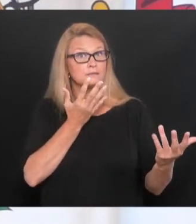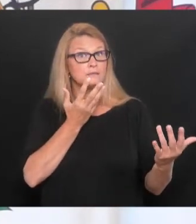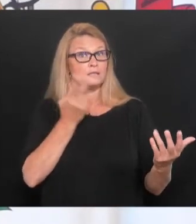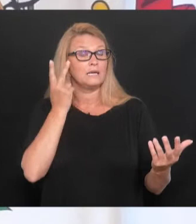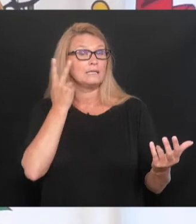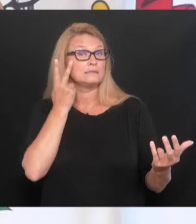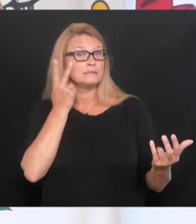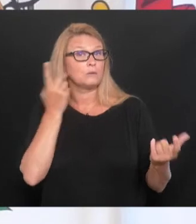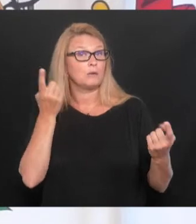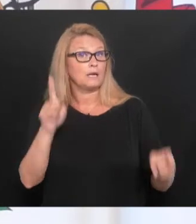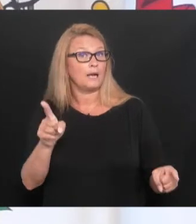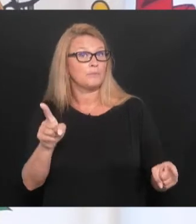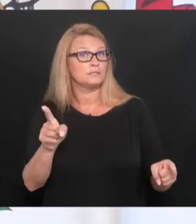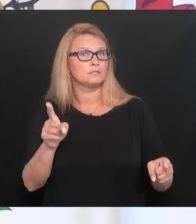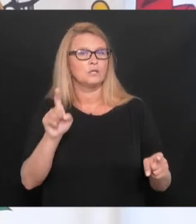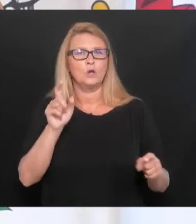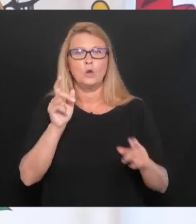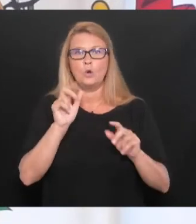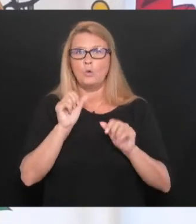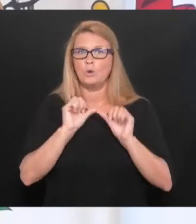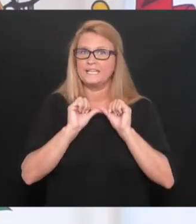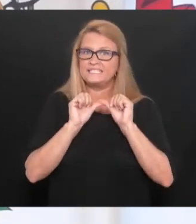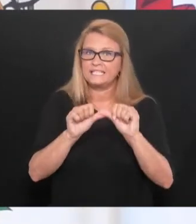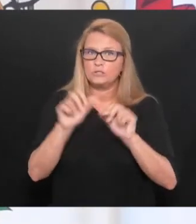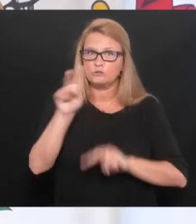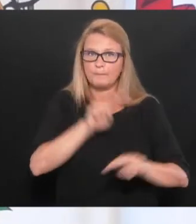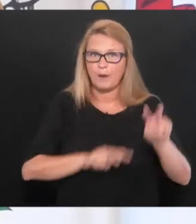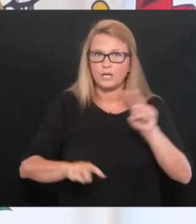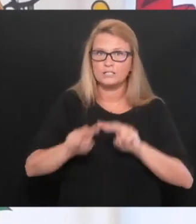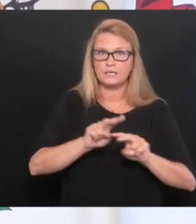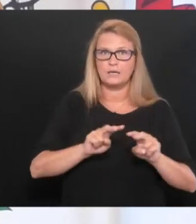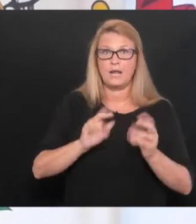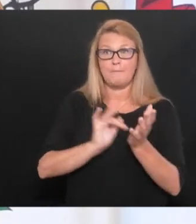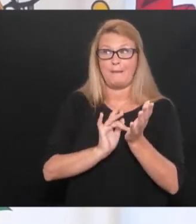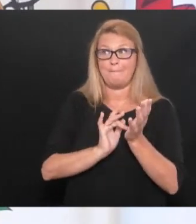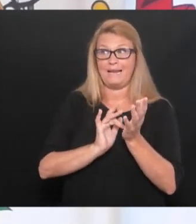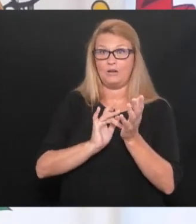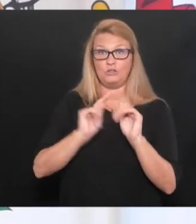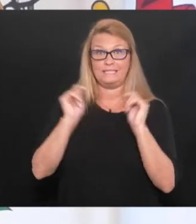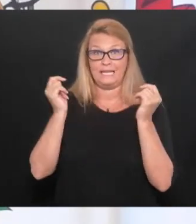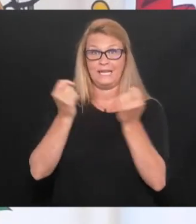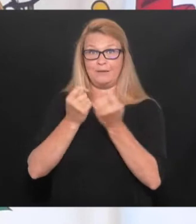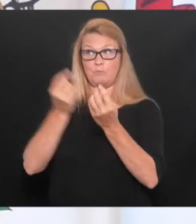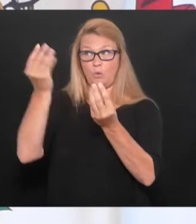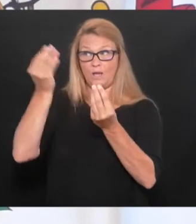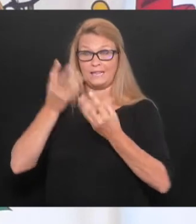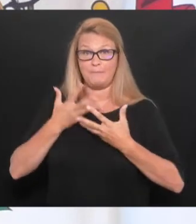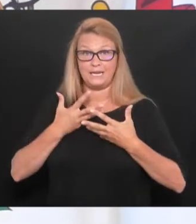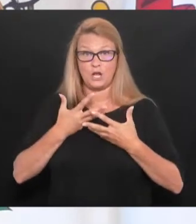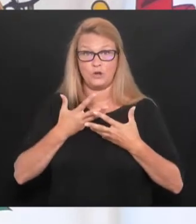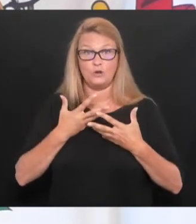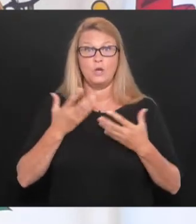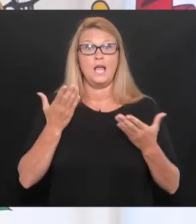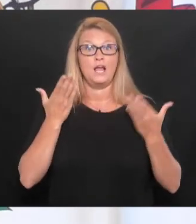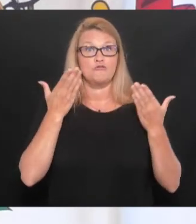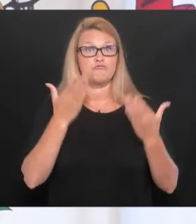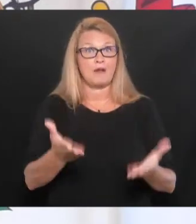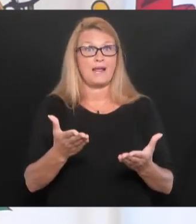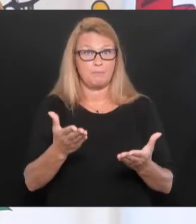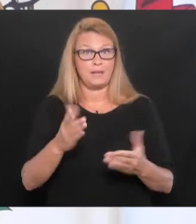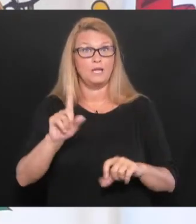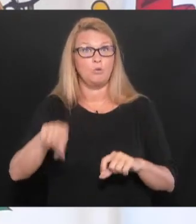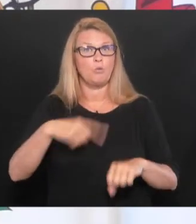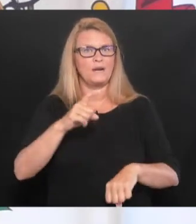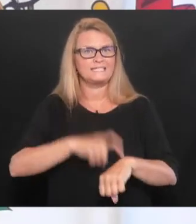got to continue to monitor. The medical experts will come to me and they will give me recommendations, and they